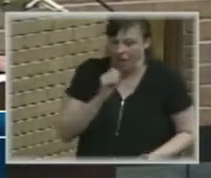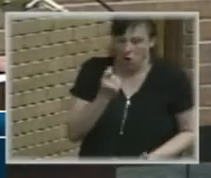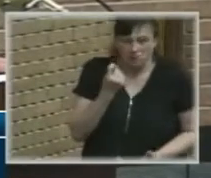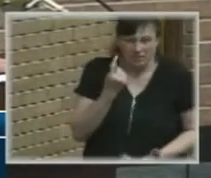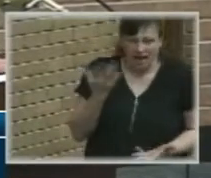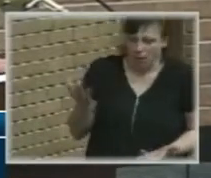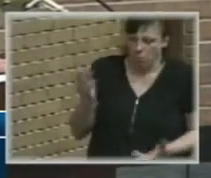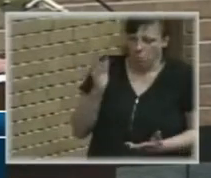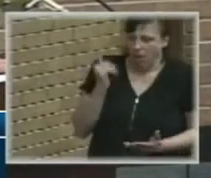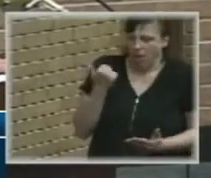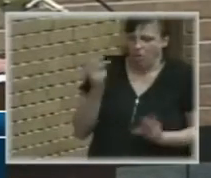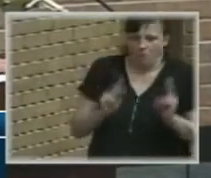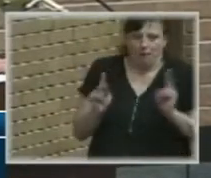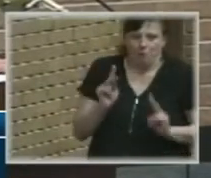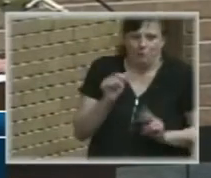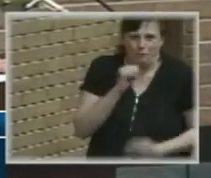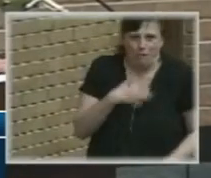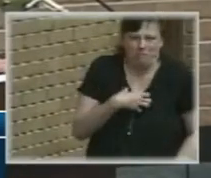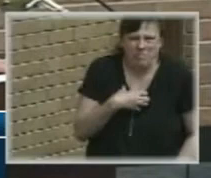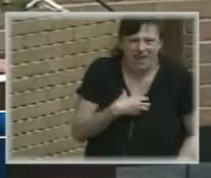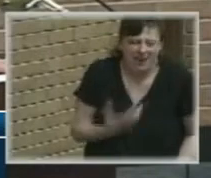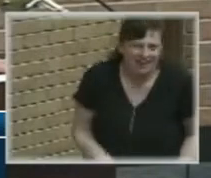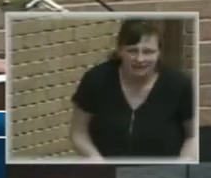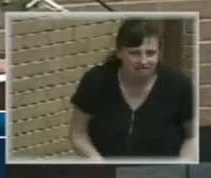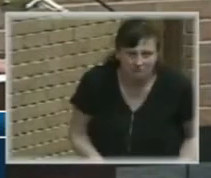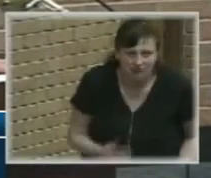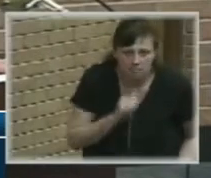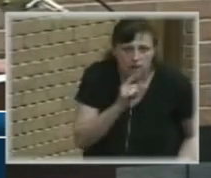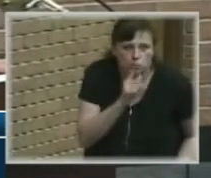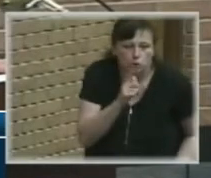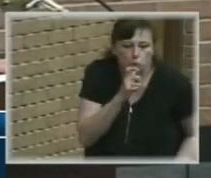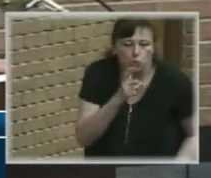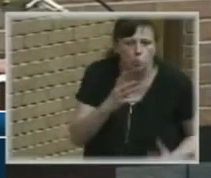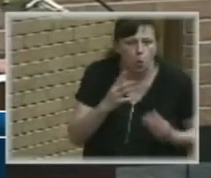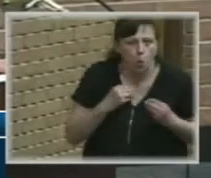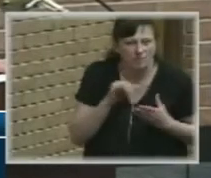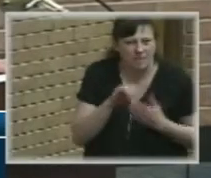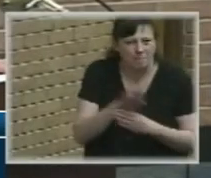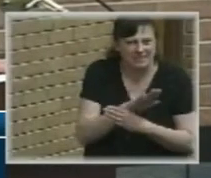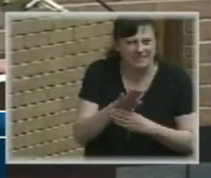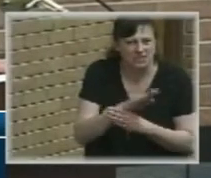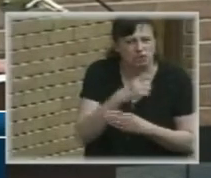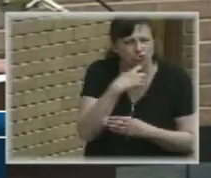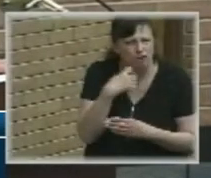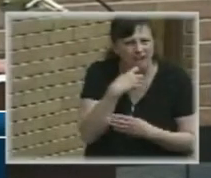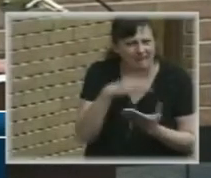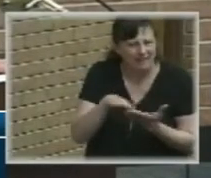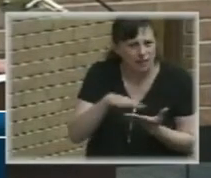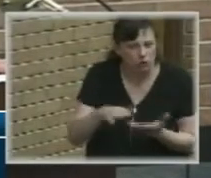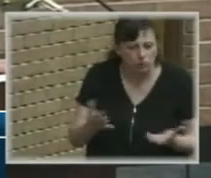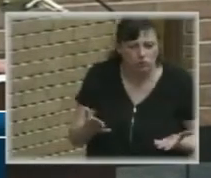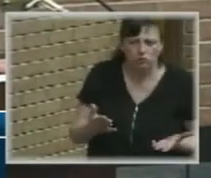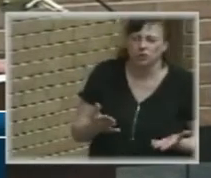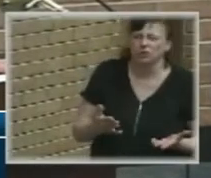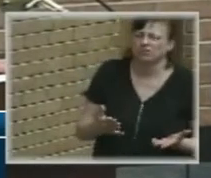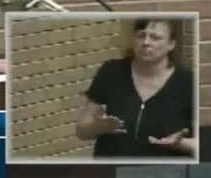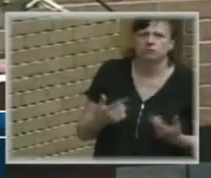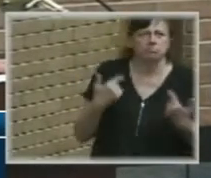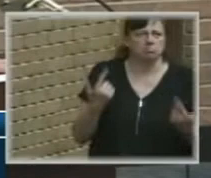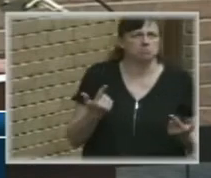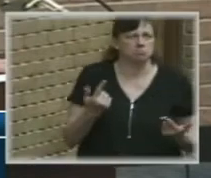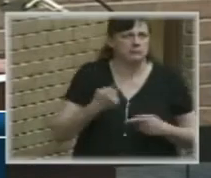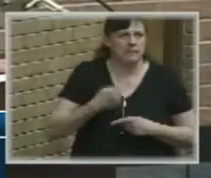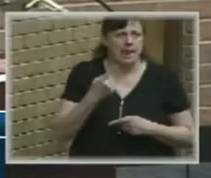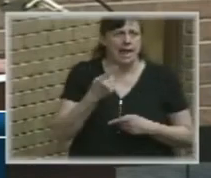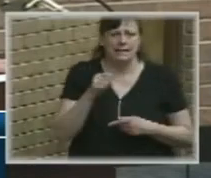don't complain. I'm not sure who owns the drive-through. But Ramsey asked him, geez, do you think you could do something? This was June 19th. What's today?